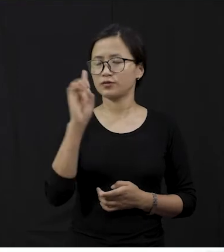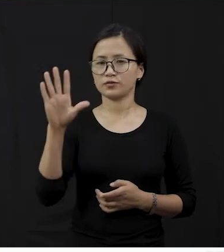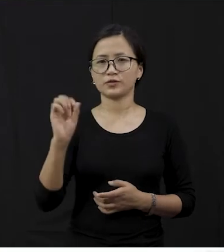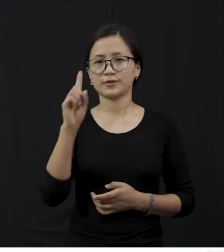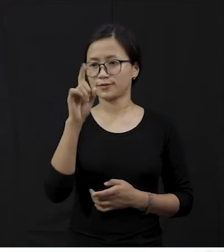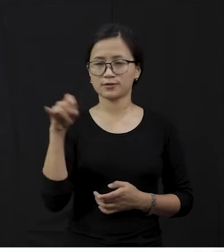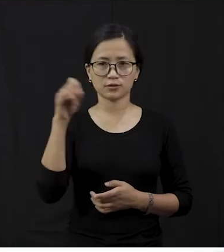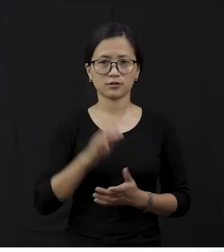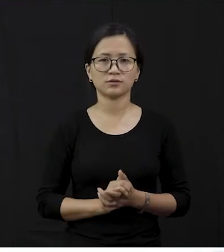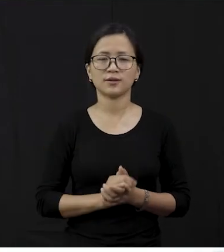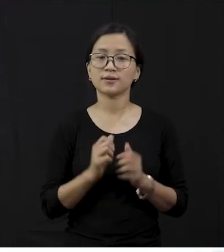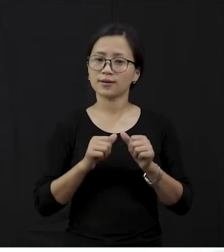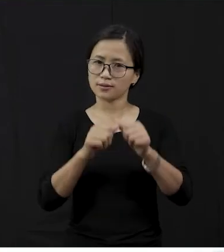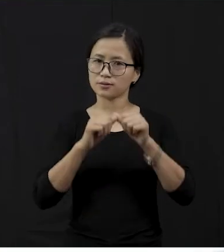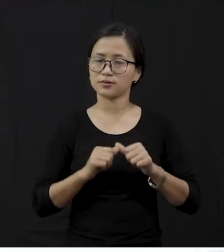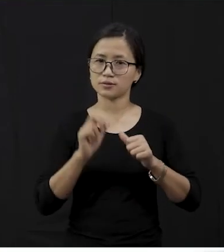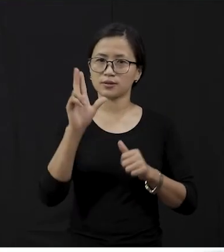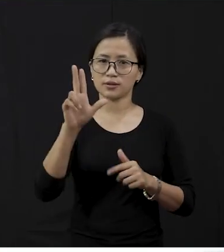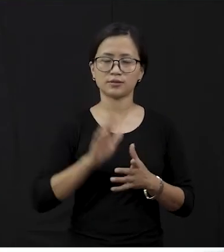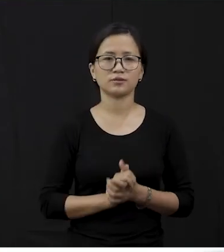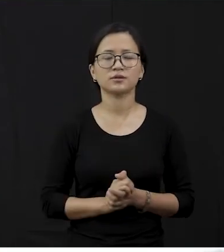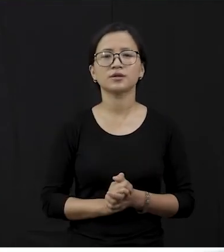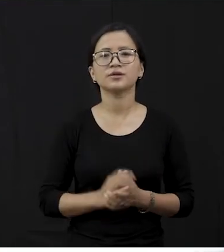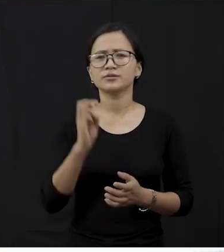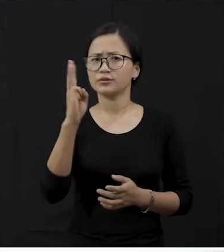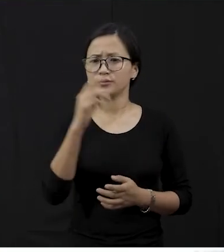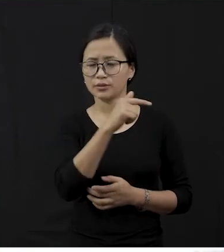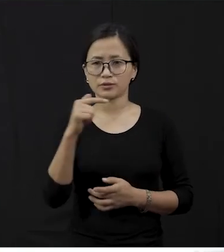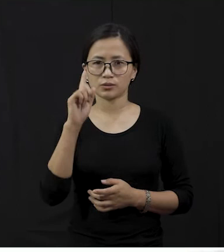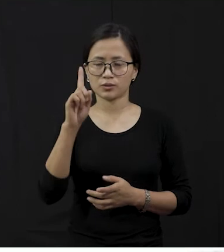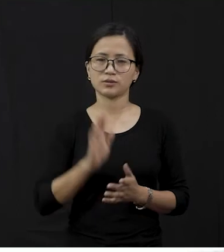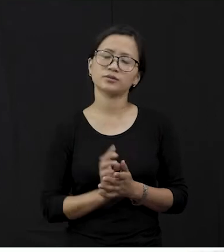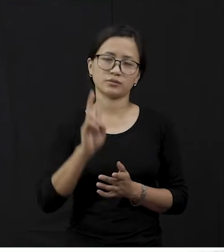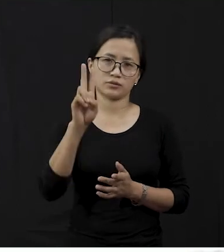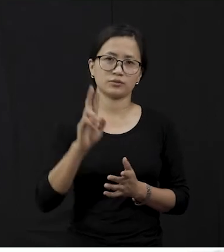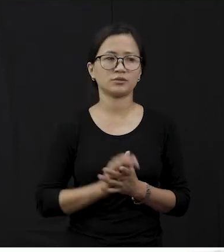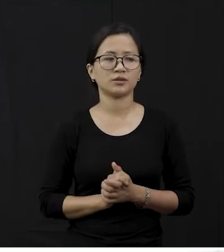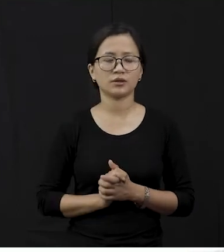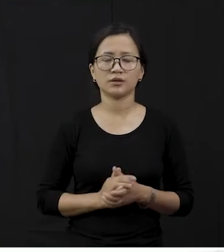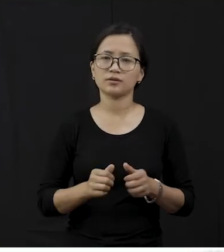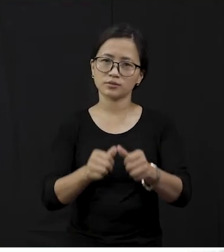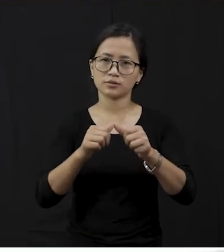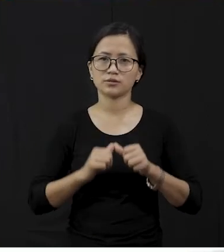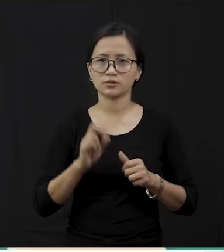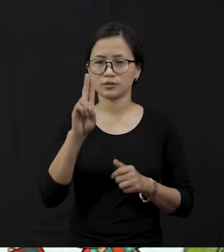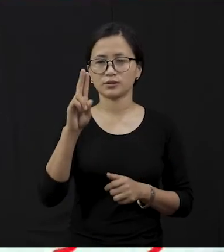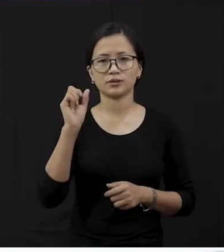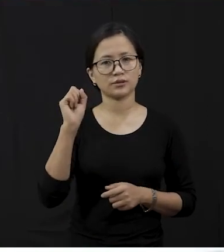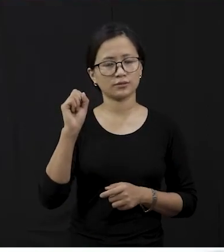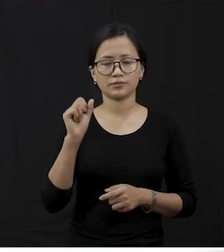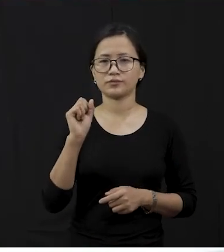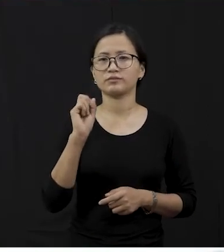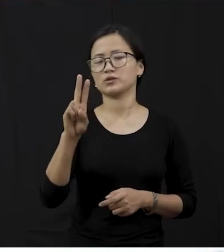answer is 8. Then 3 minus 1 is 2. Yes, the answer is 28. Okay.